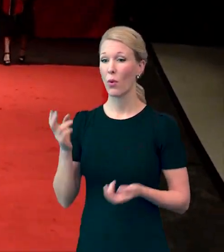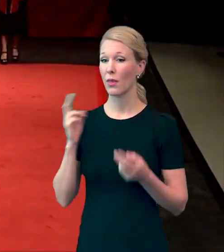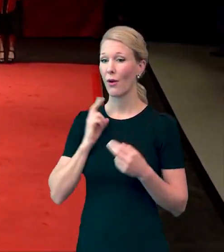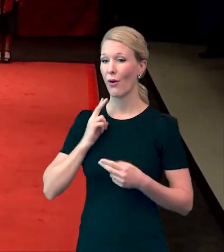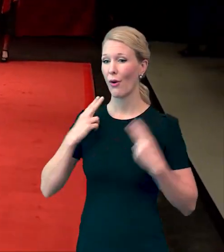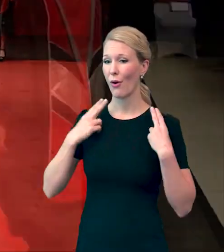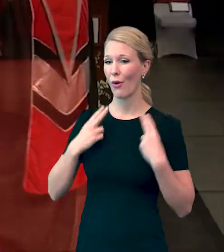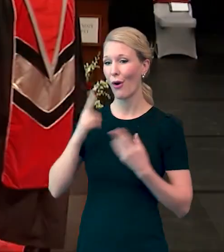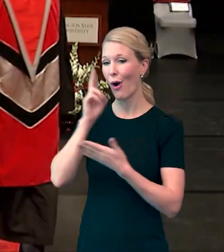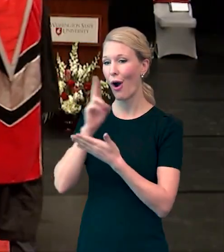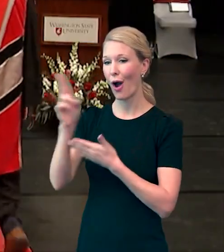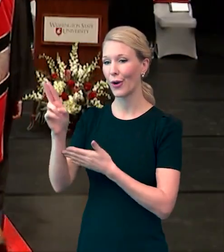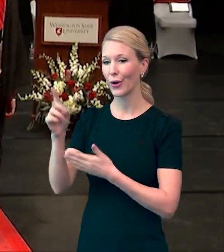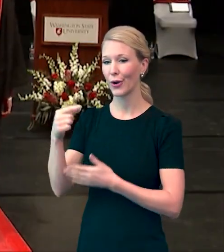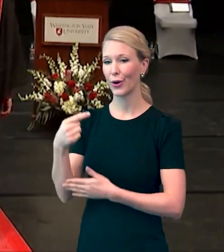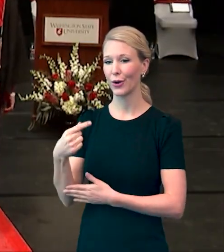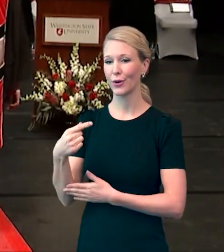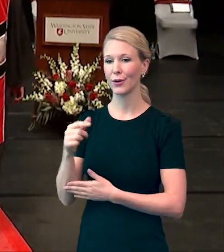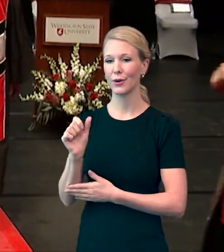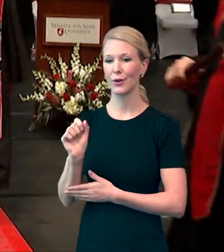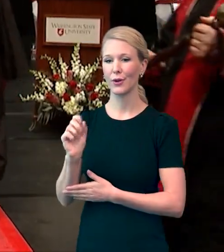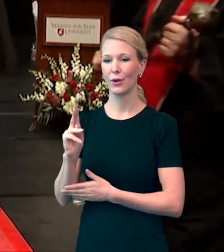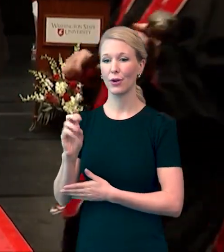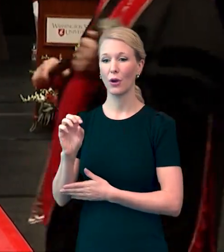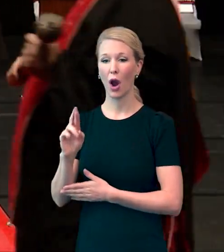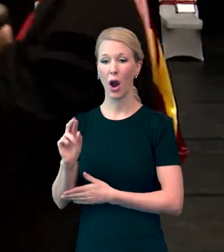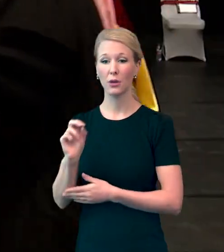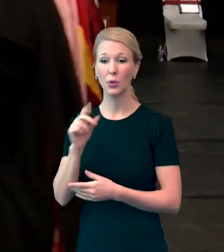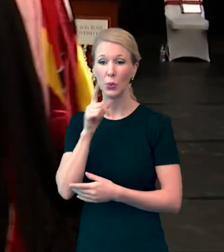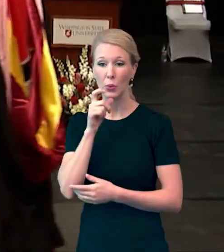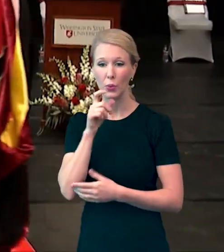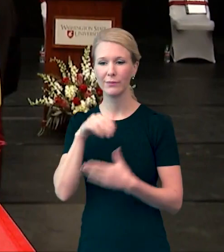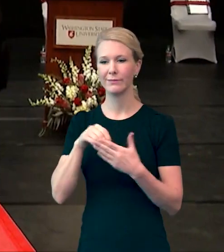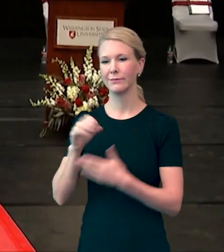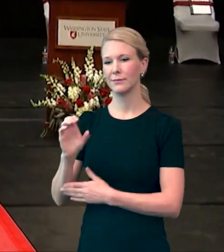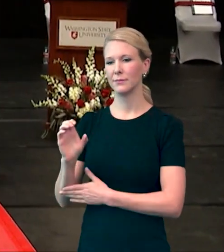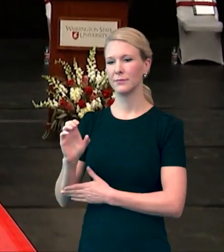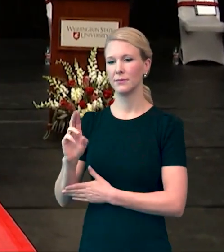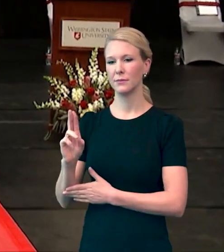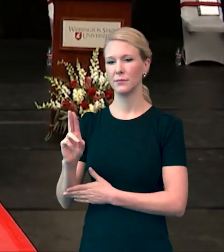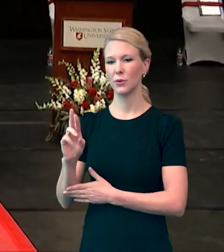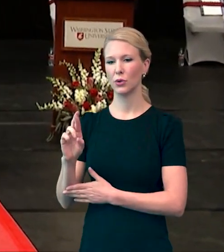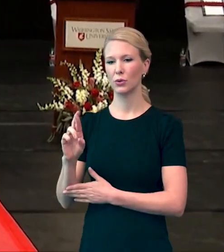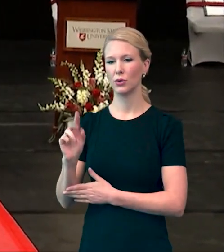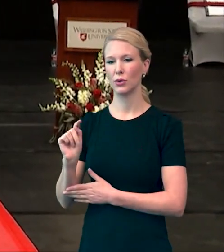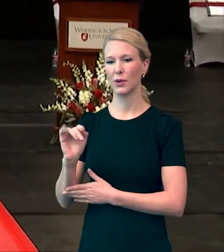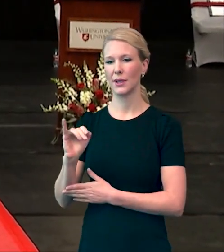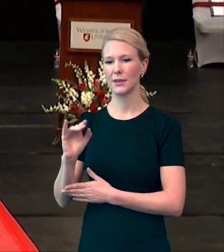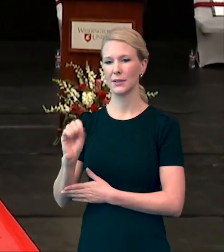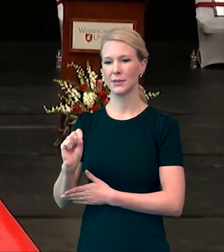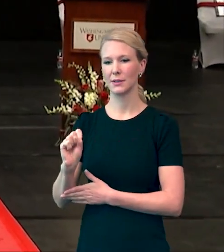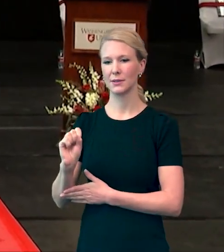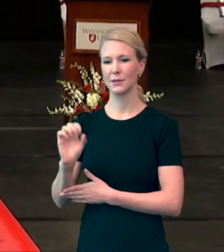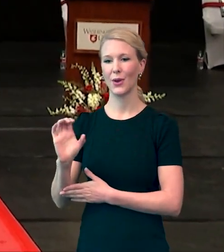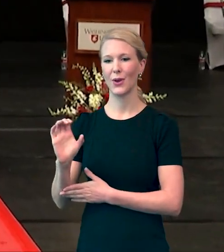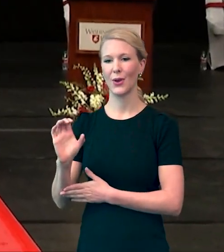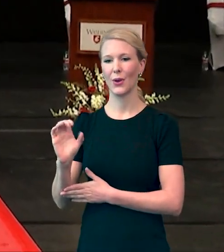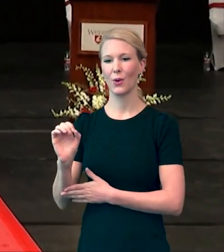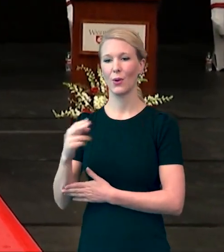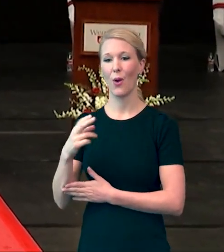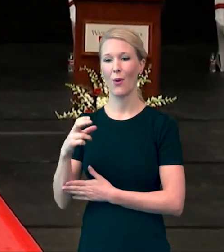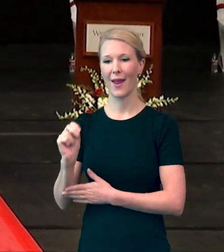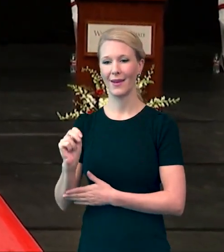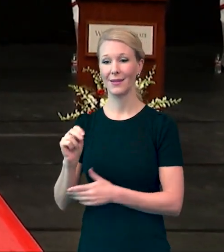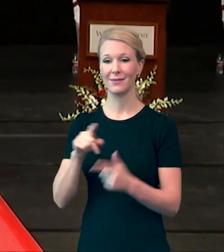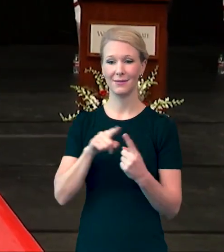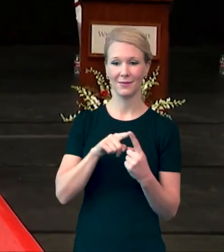His honor guard includes Curtis Cohen, the Associated Students of Washington State University President,